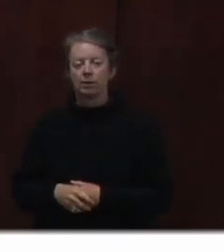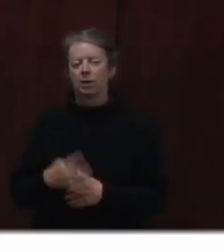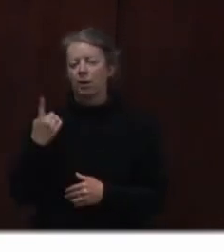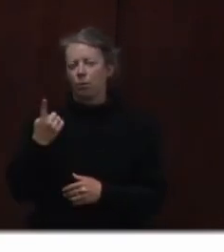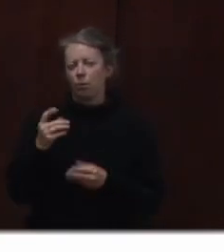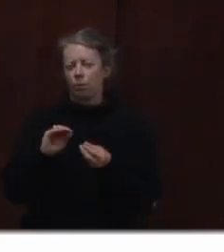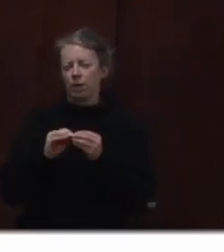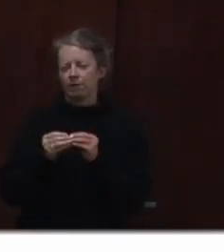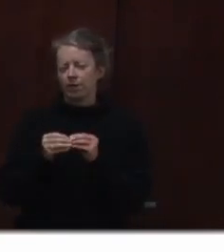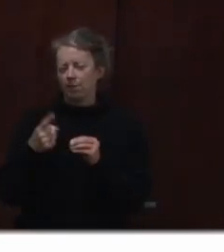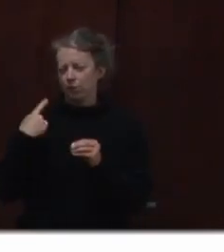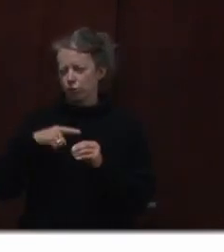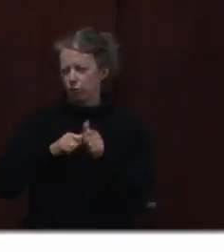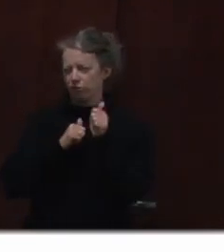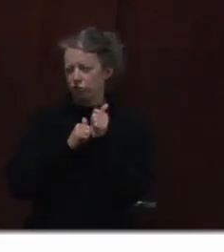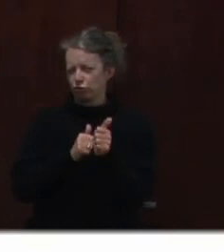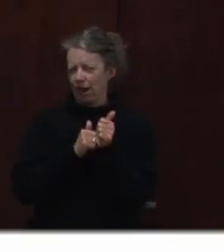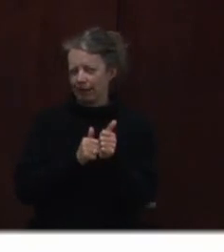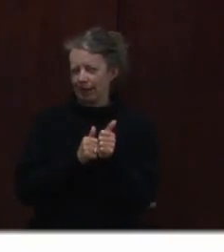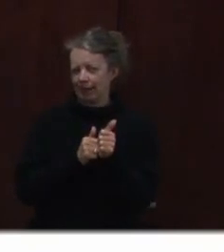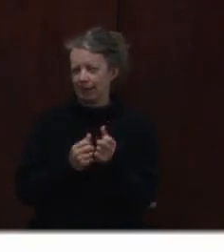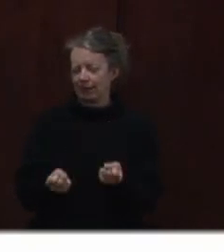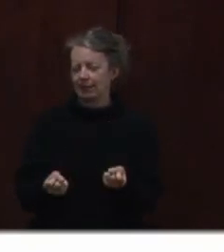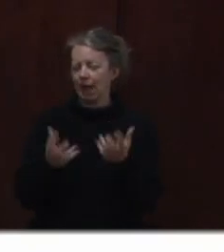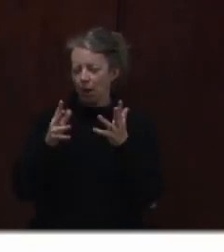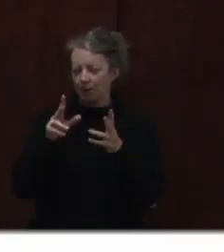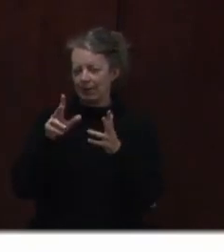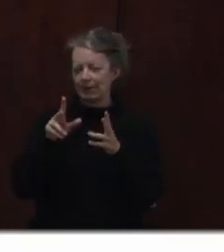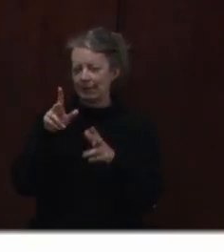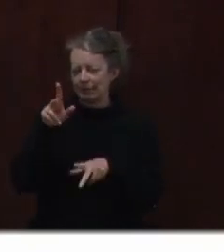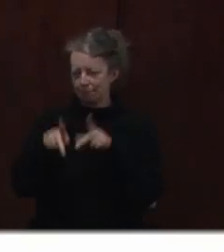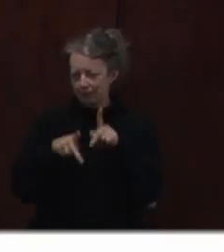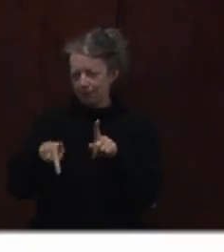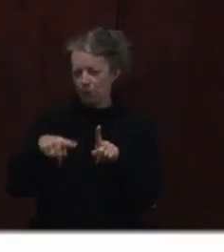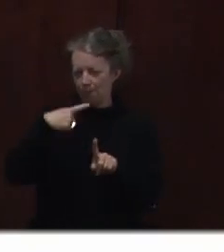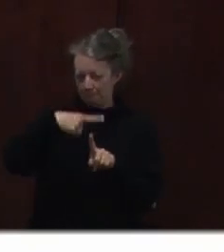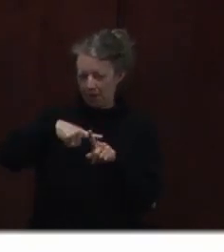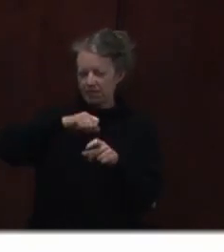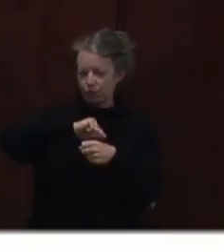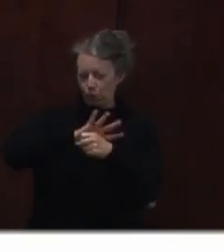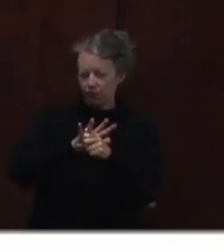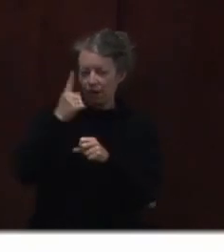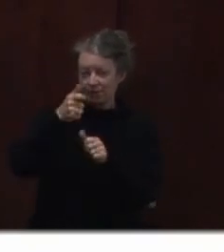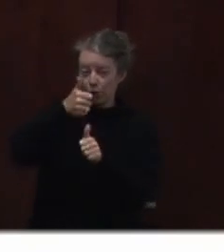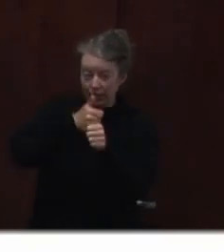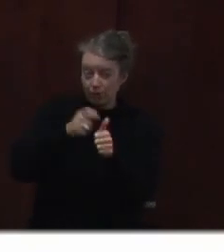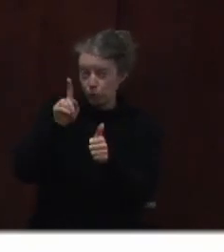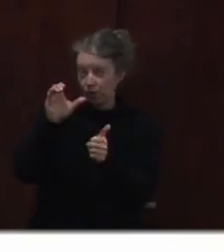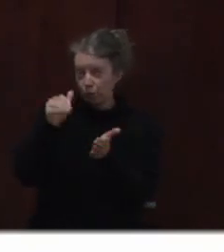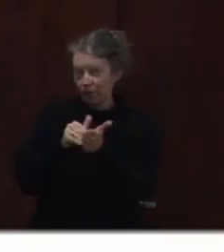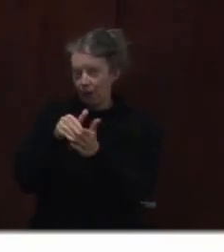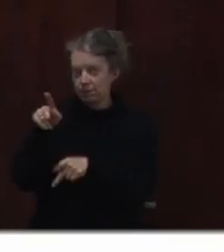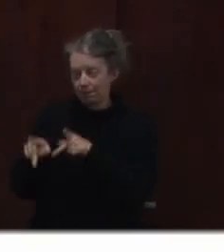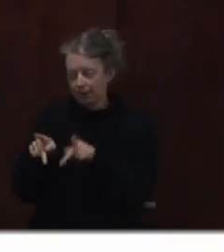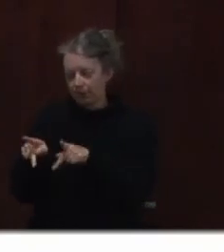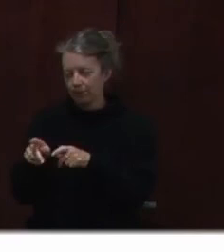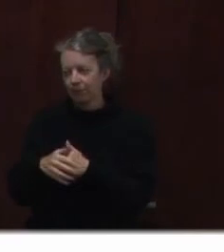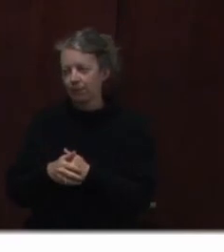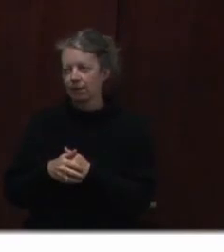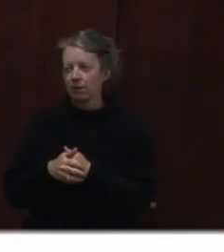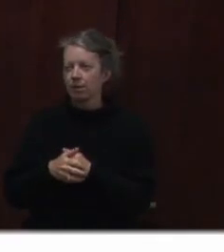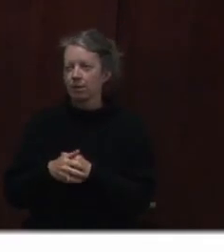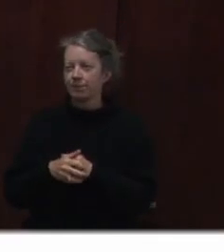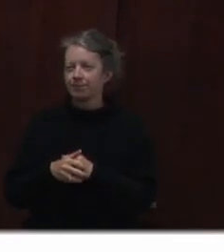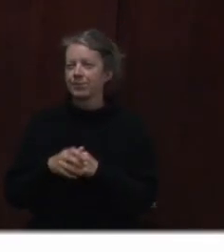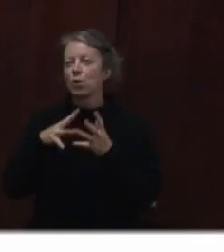that we track is the number of cases per 100,000 in our county. And while a lot of the numbers, a